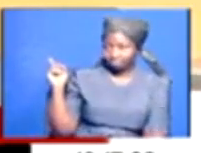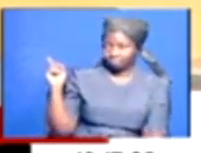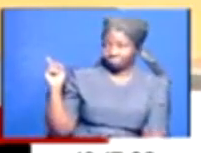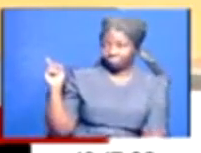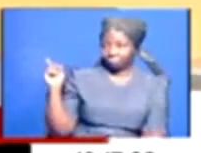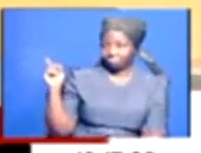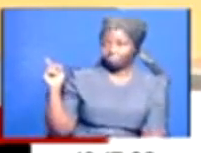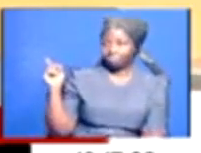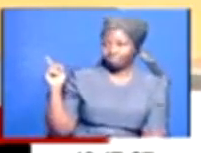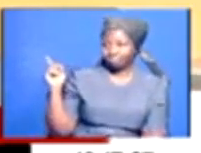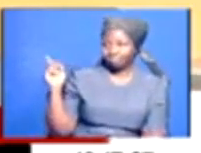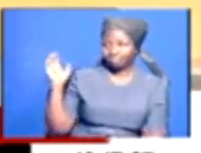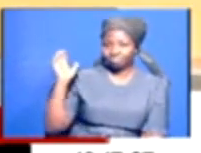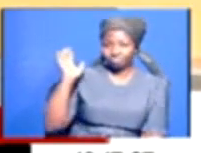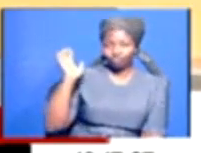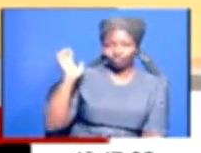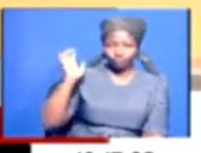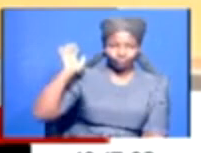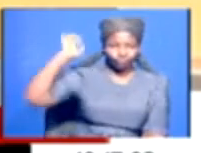And then you put here.